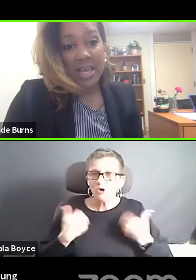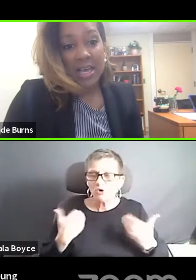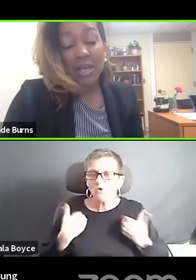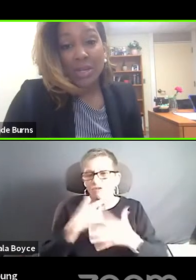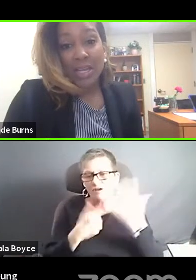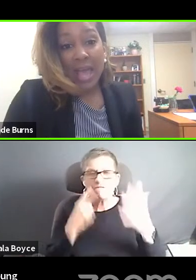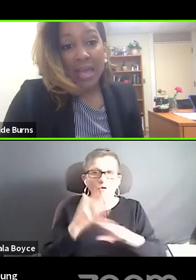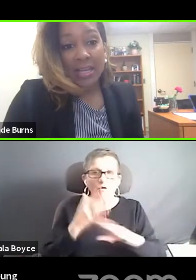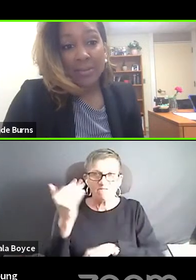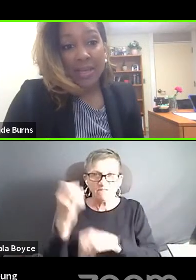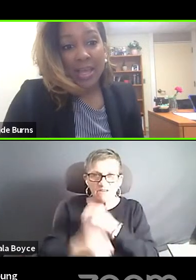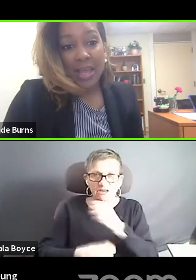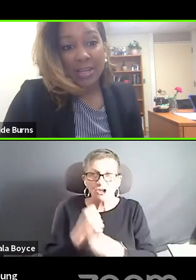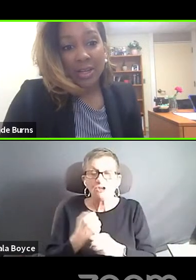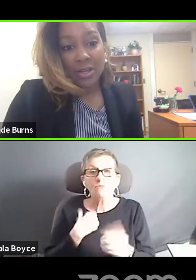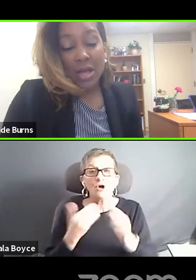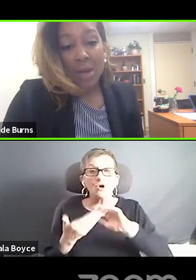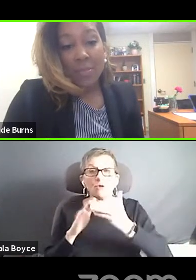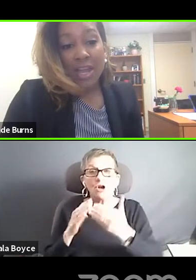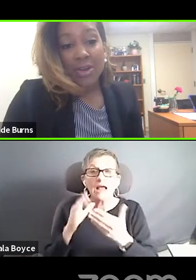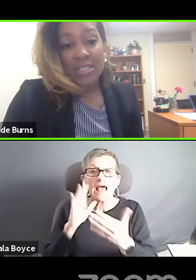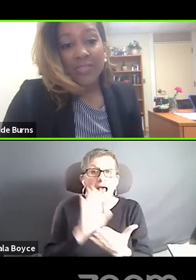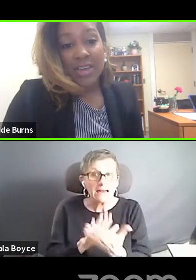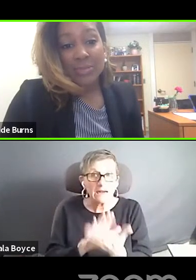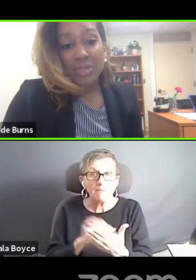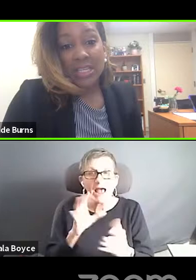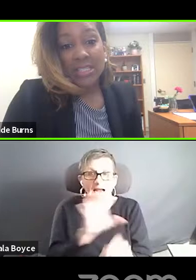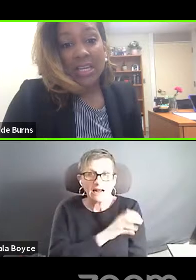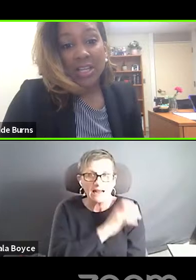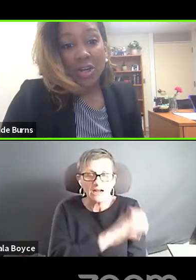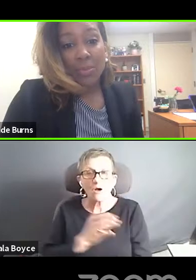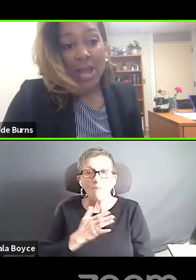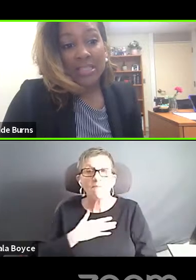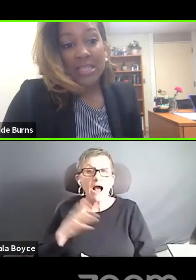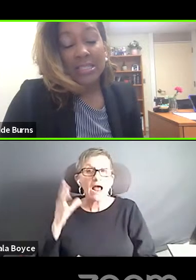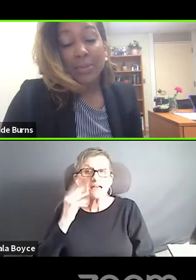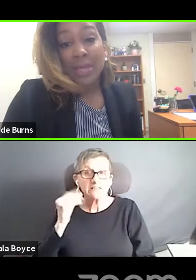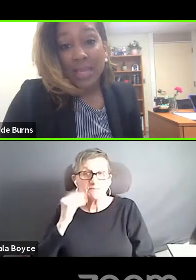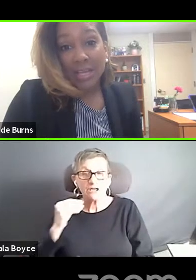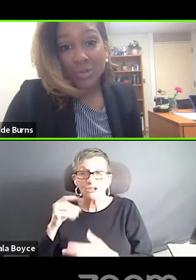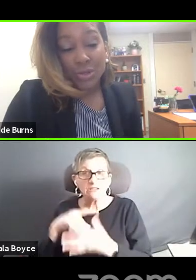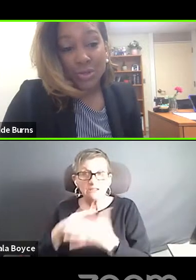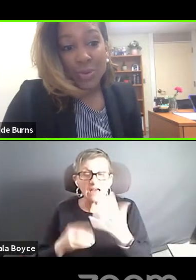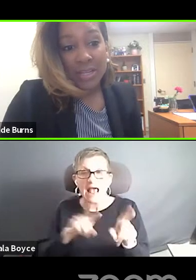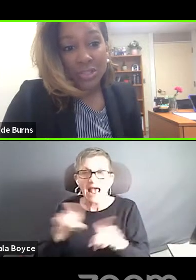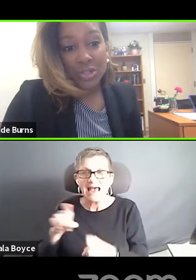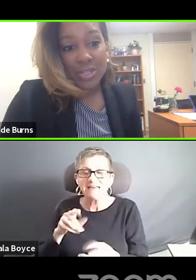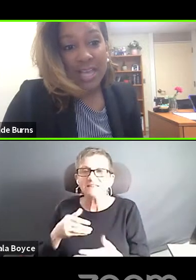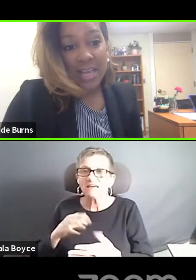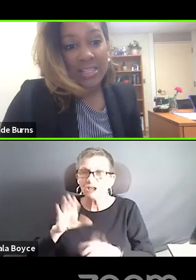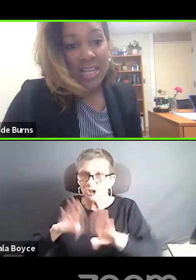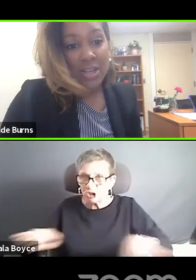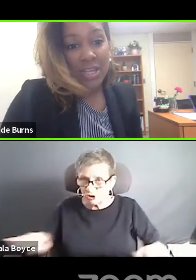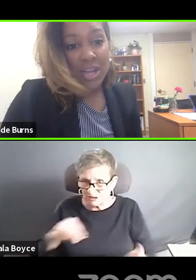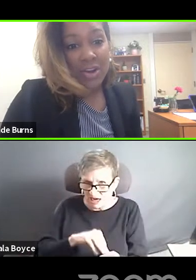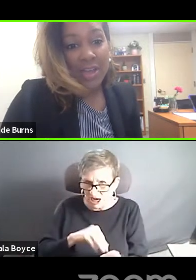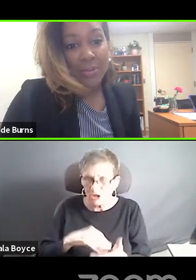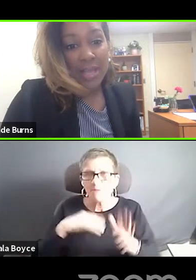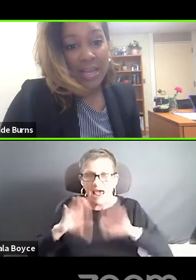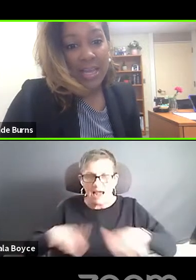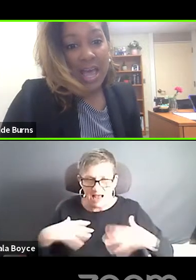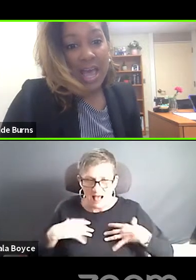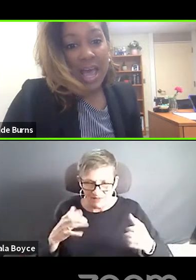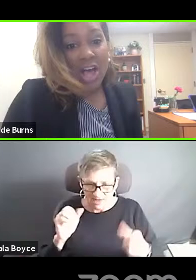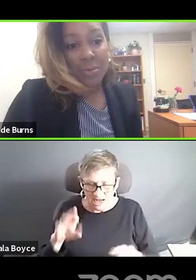capacities. Community, academic, and clinical. My areas of expertise in clinical practice as a pediatric nurse practitioner is adolescent healthcare,